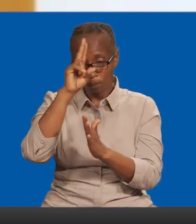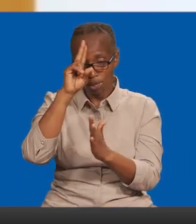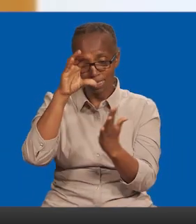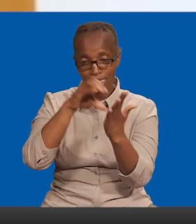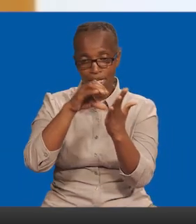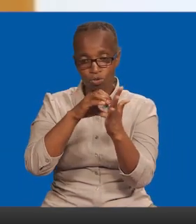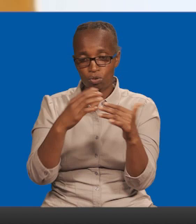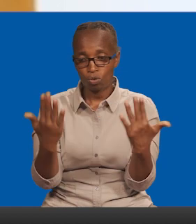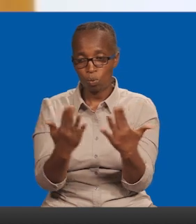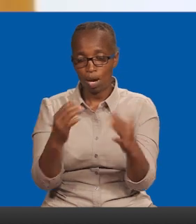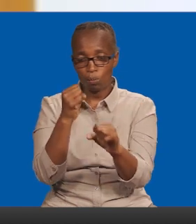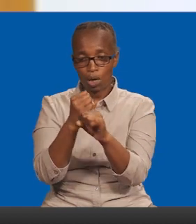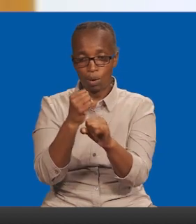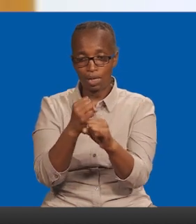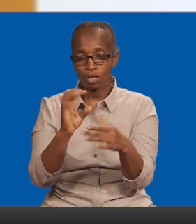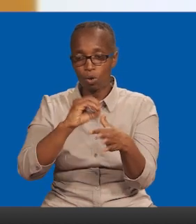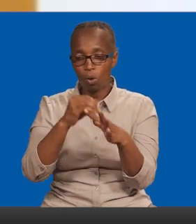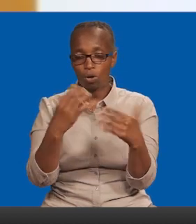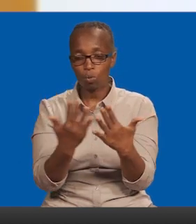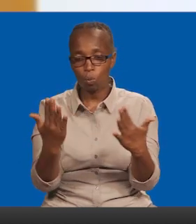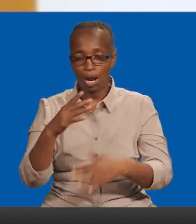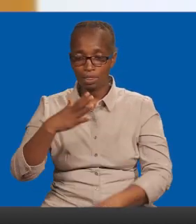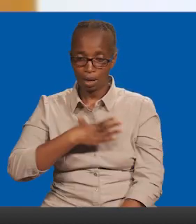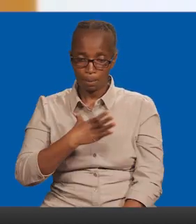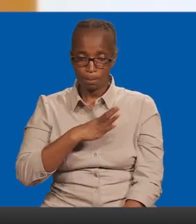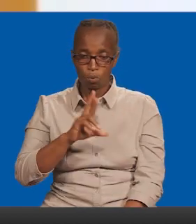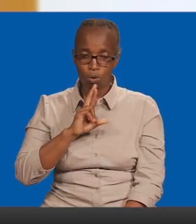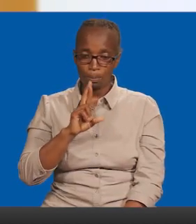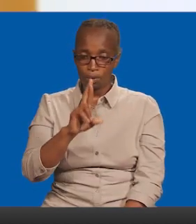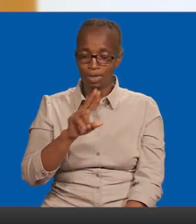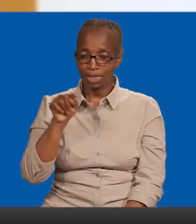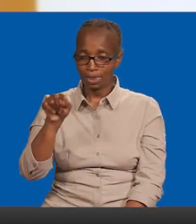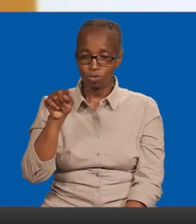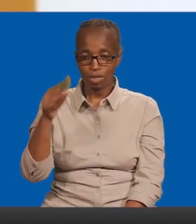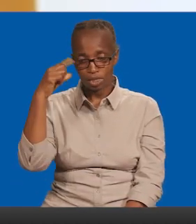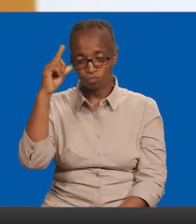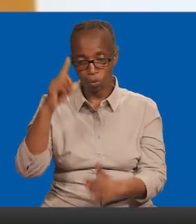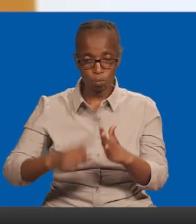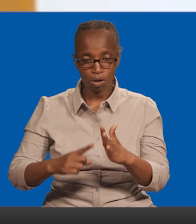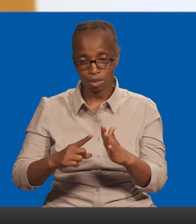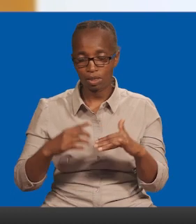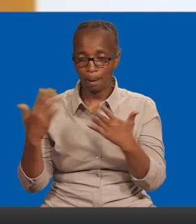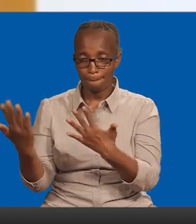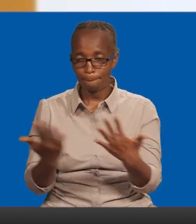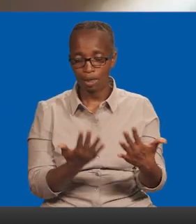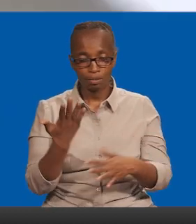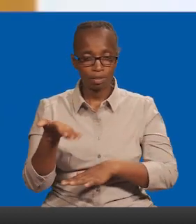1,000 to 3,000, depending on the police station where these survivors will report, is actually